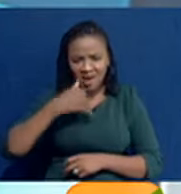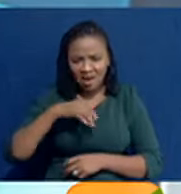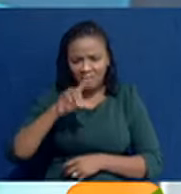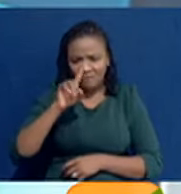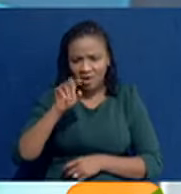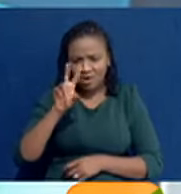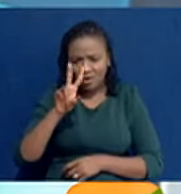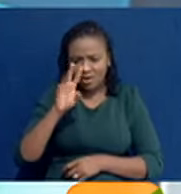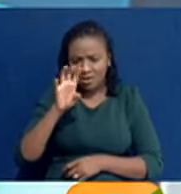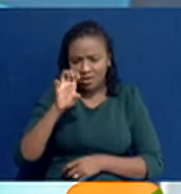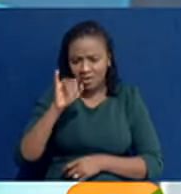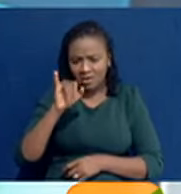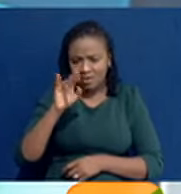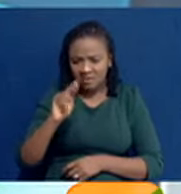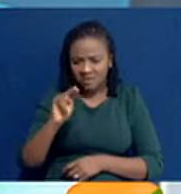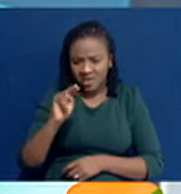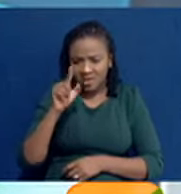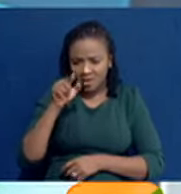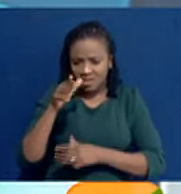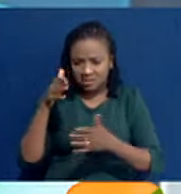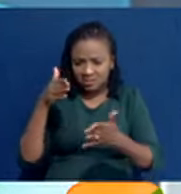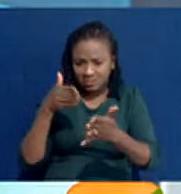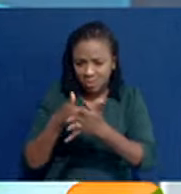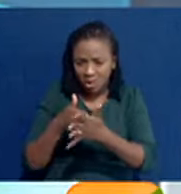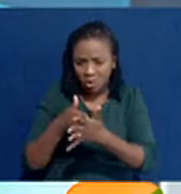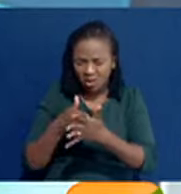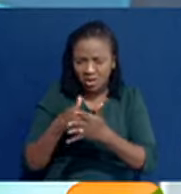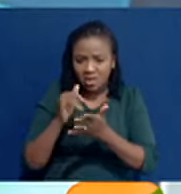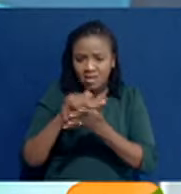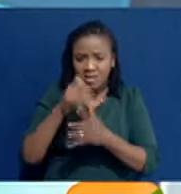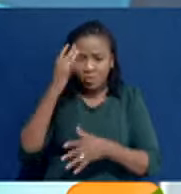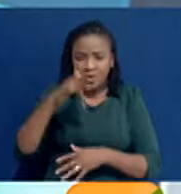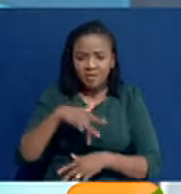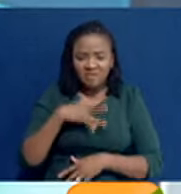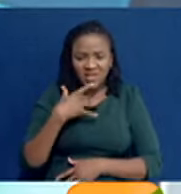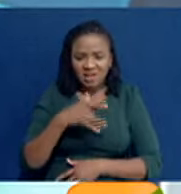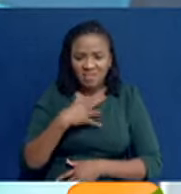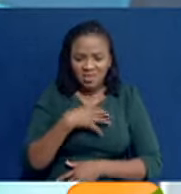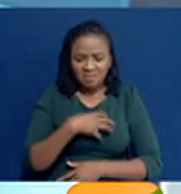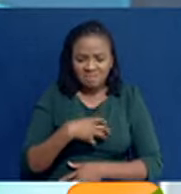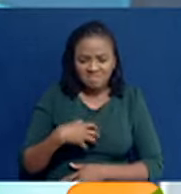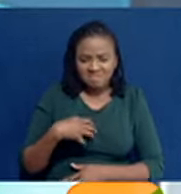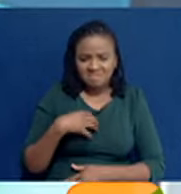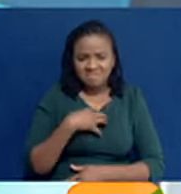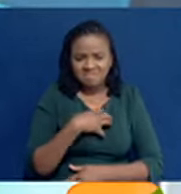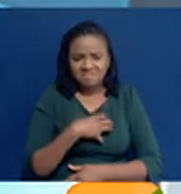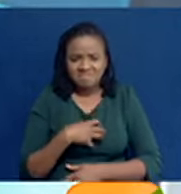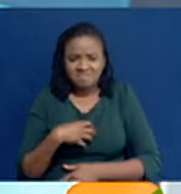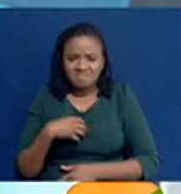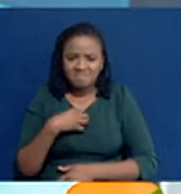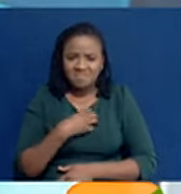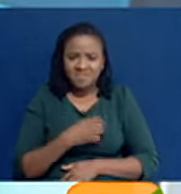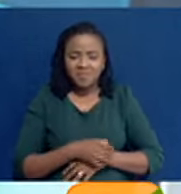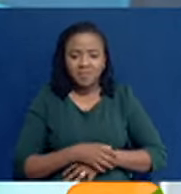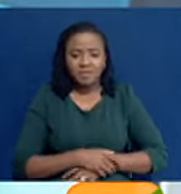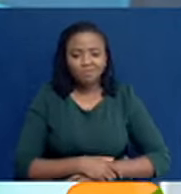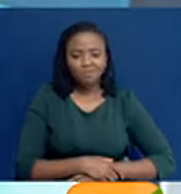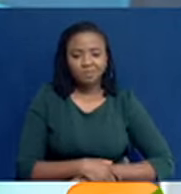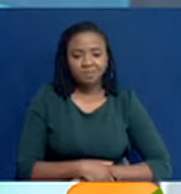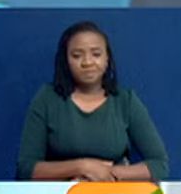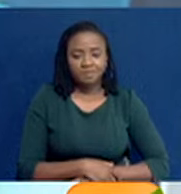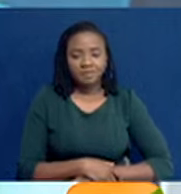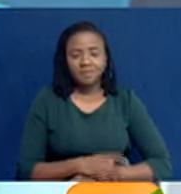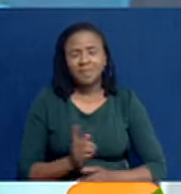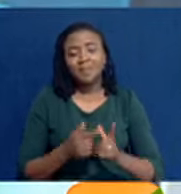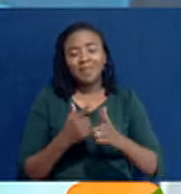that's what was causing, not quite heart attack, but was causing this to happen. Mm. And